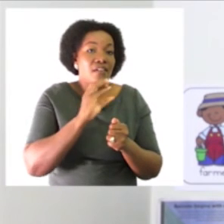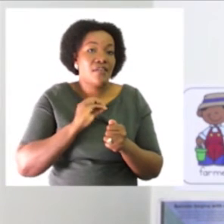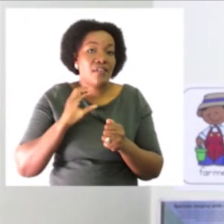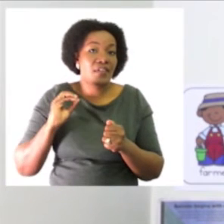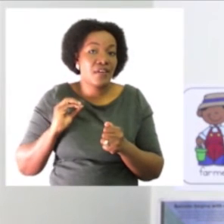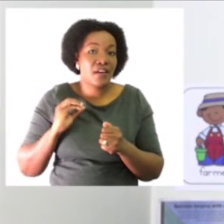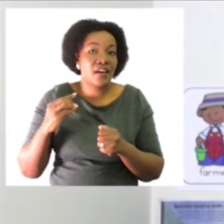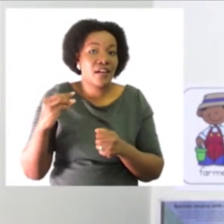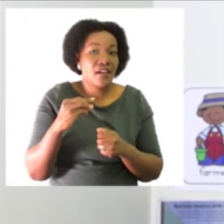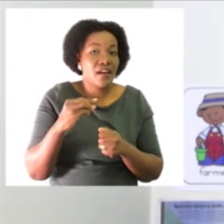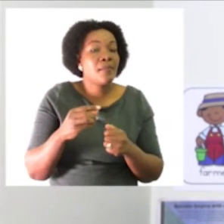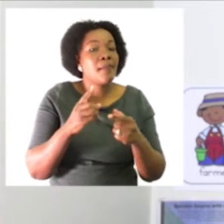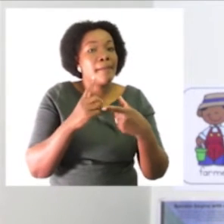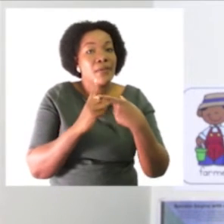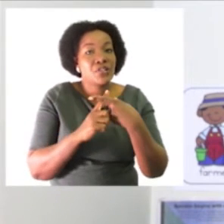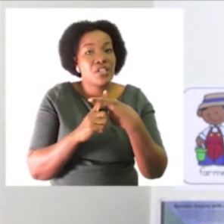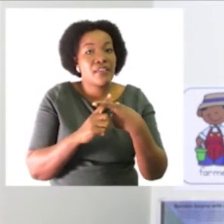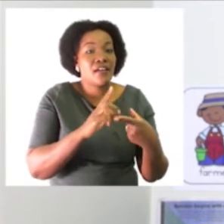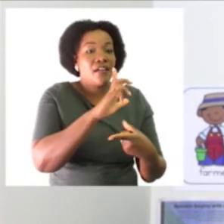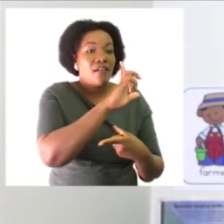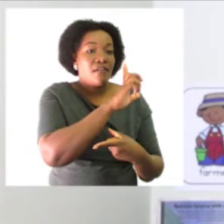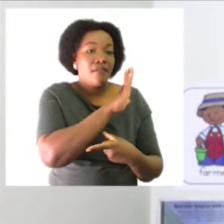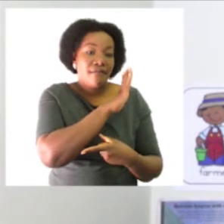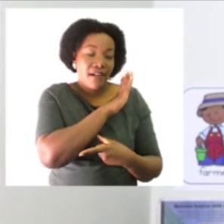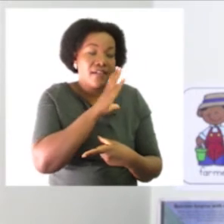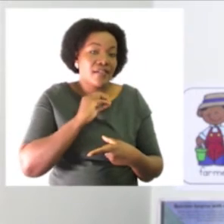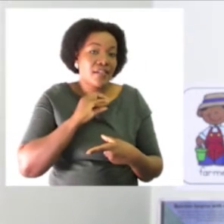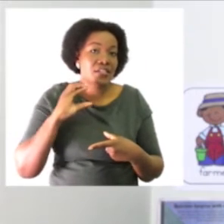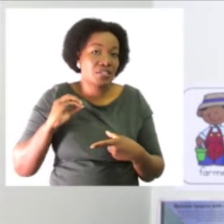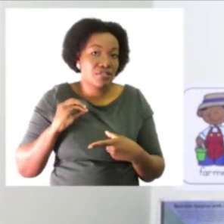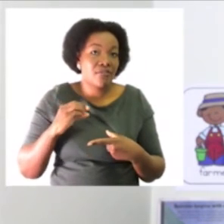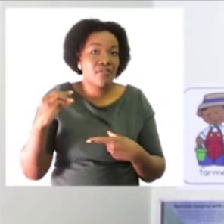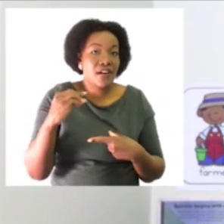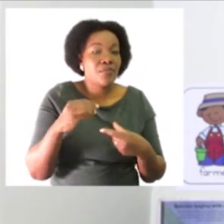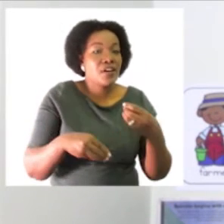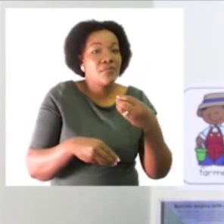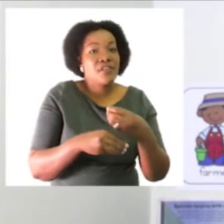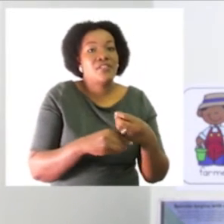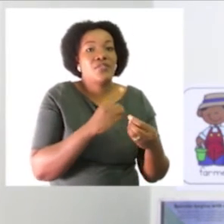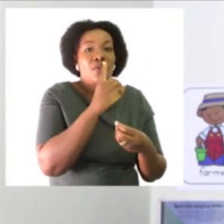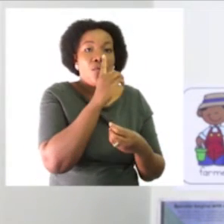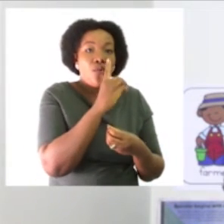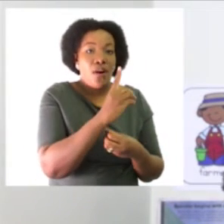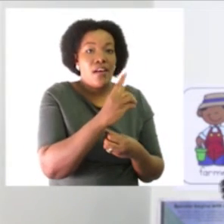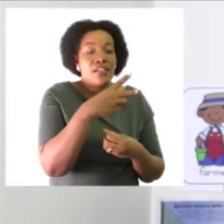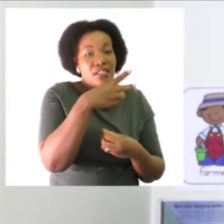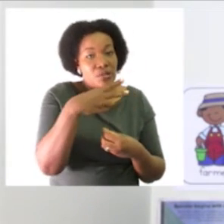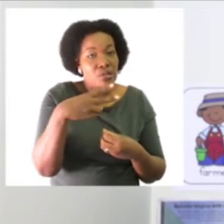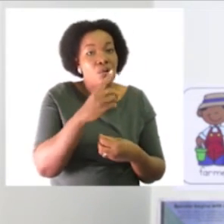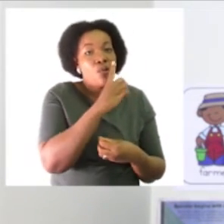Equals to 1 kilogram. Okay, I would like for us to go back to